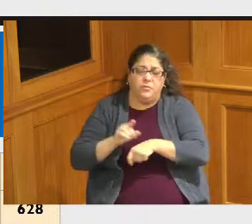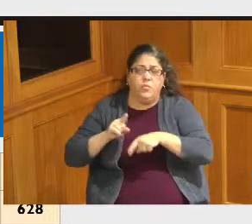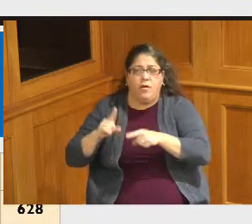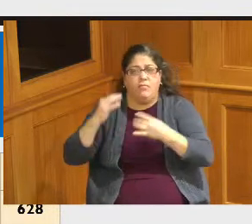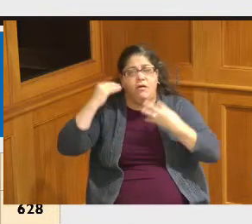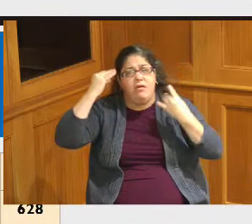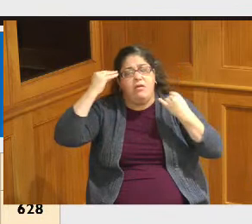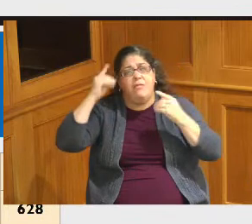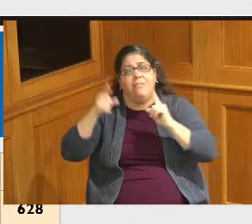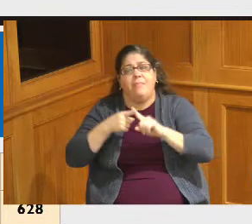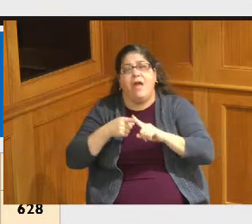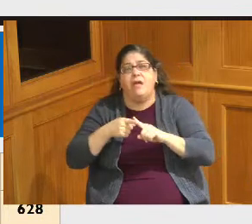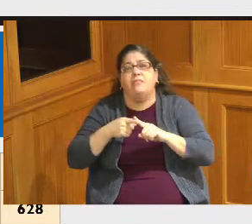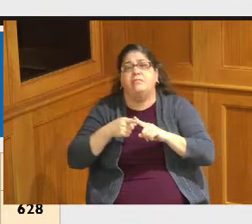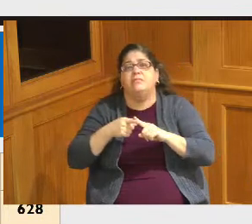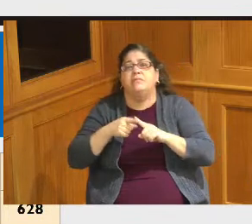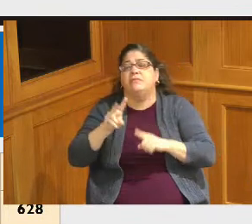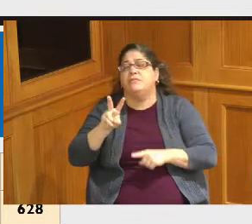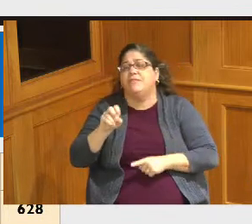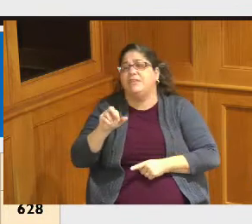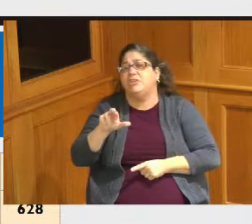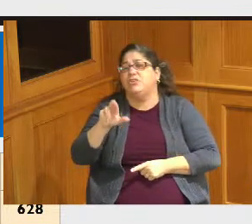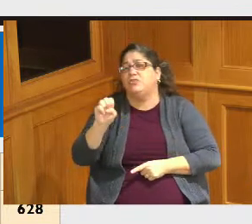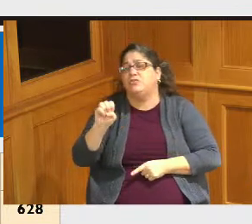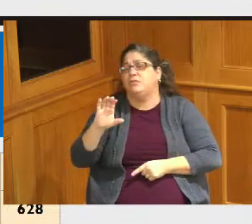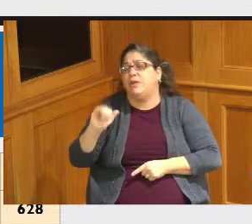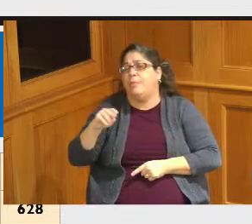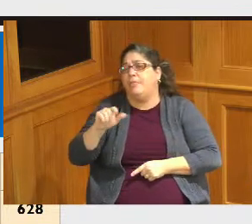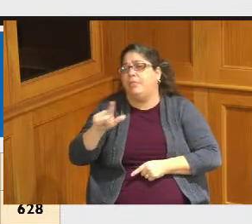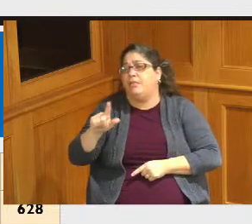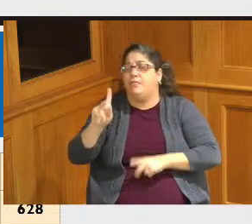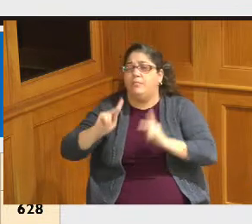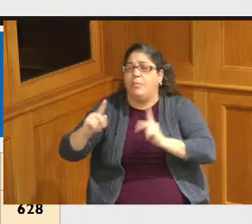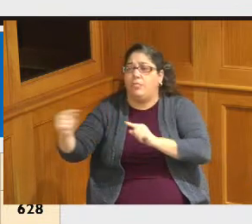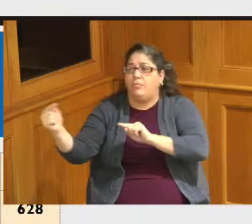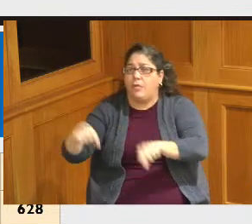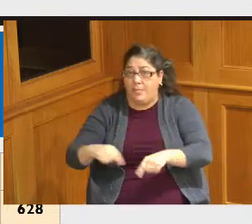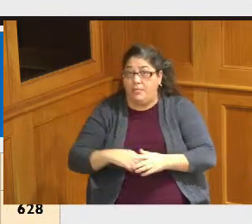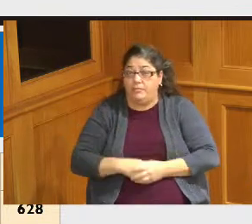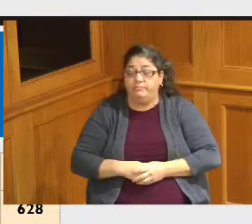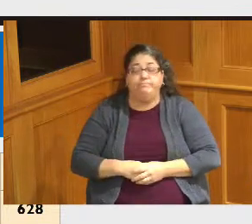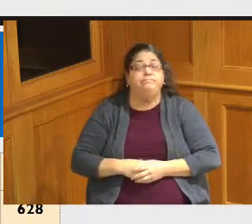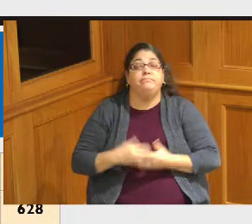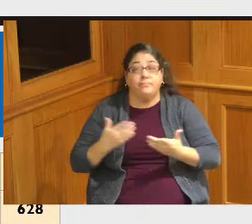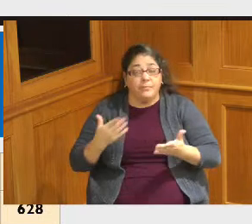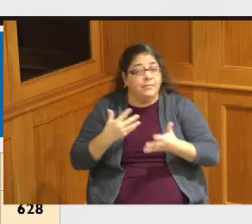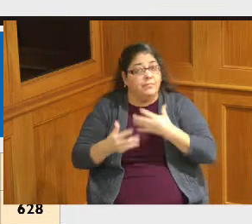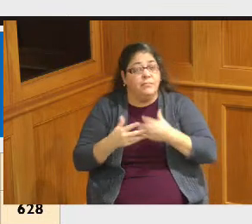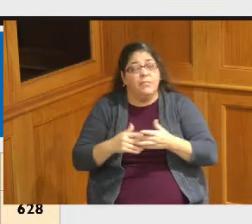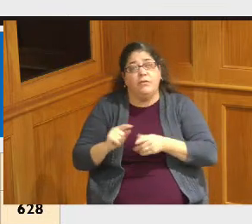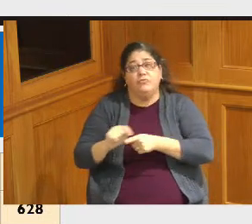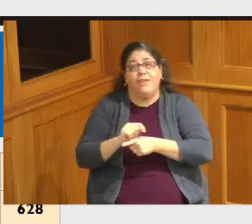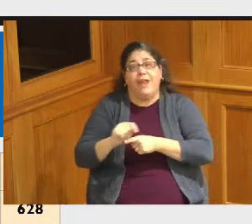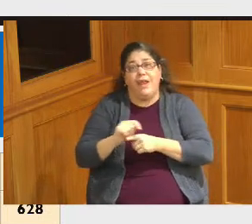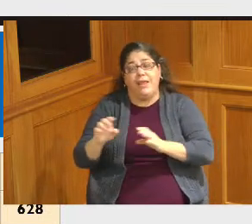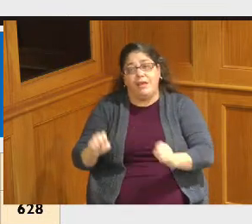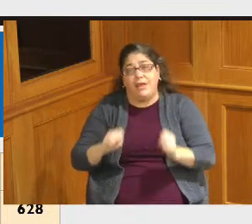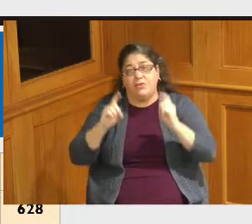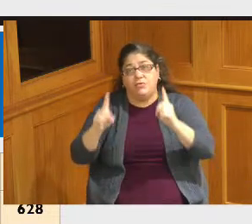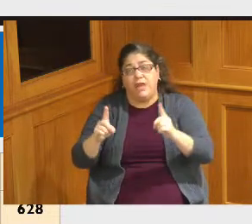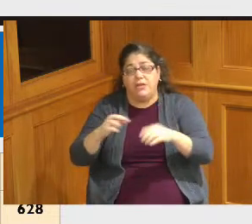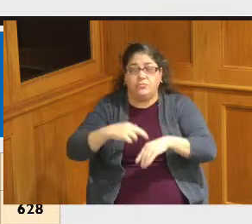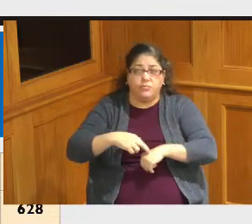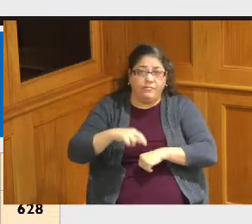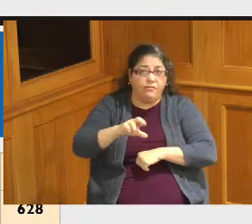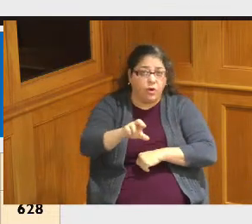thinking about some venture capital folks coming in? But anyway, training and education, referrals,